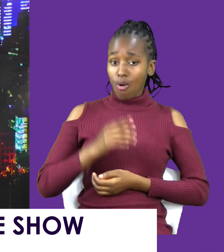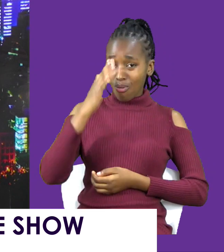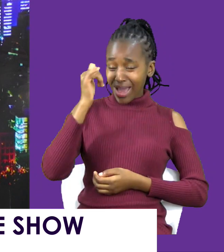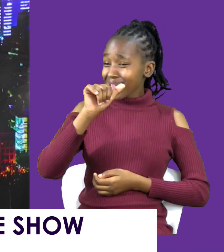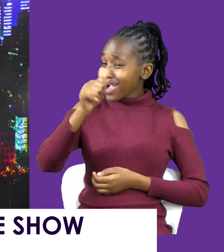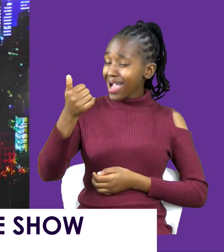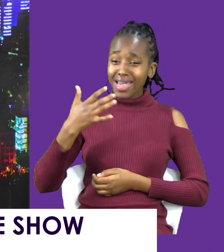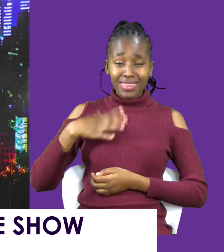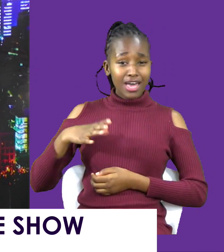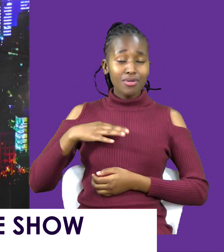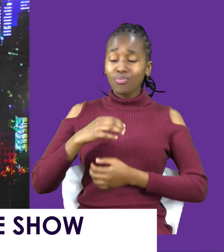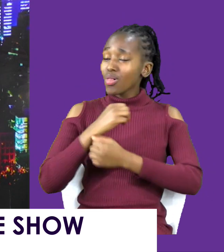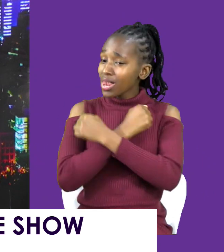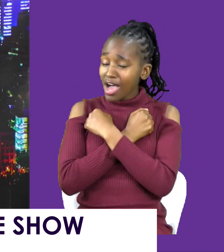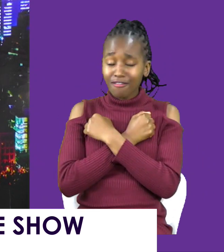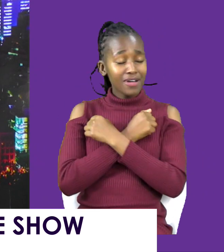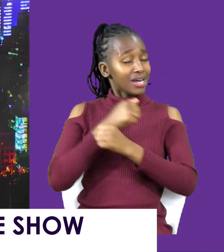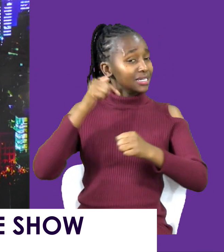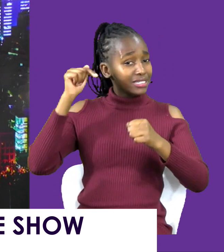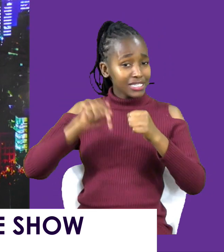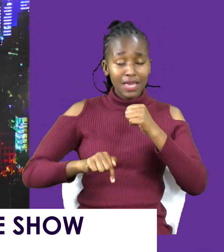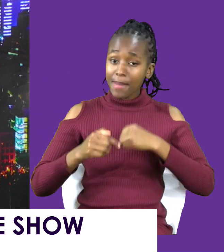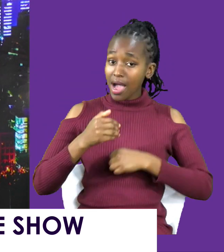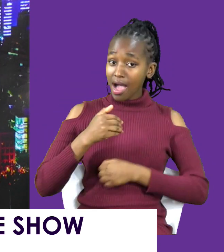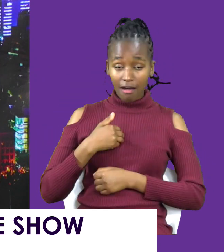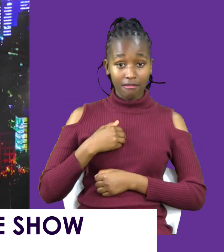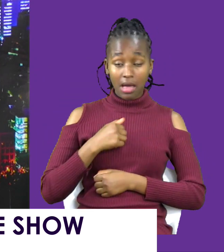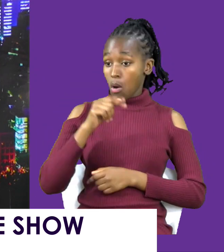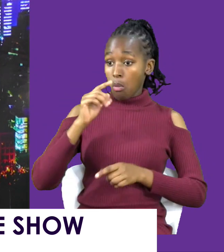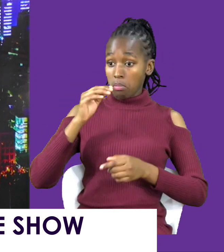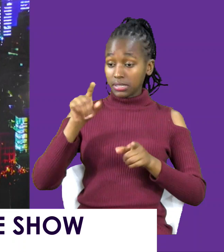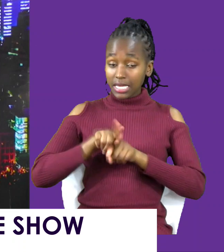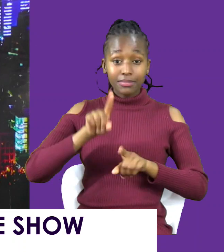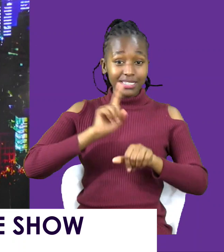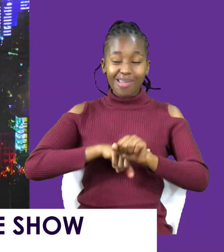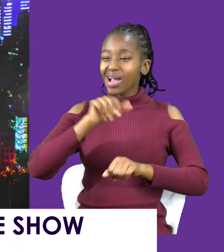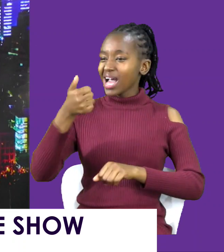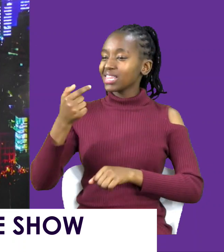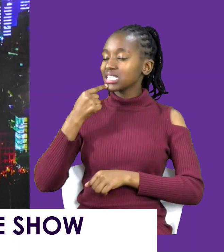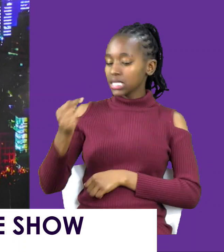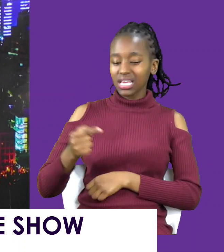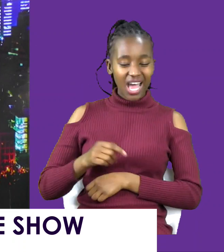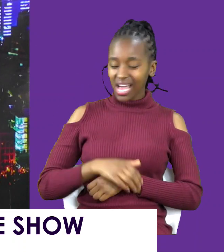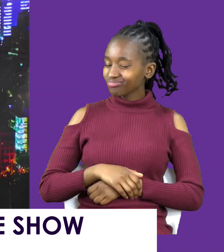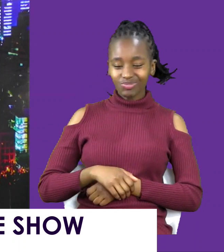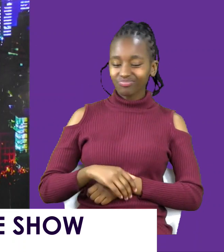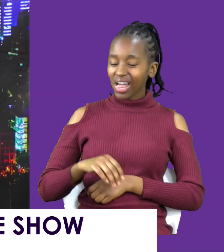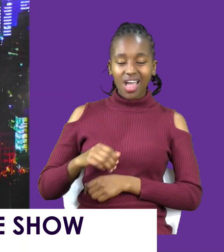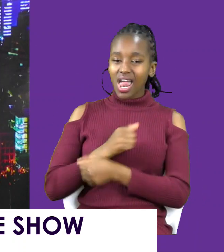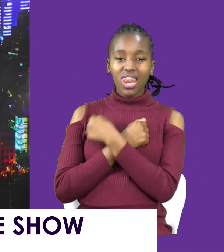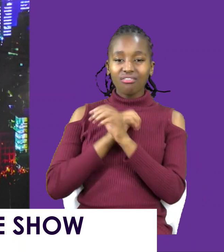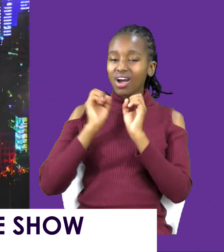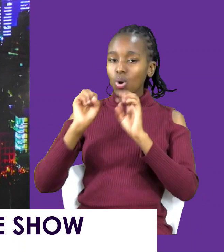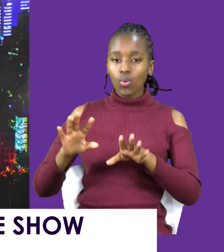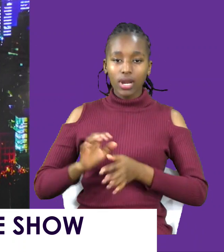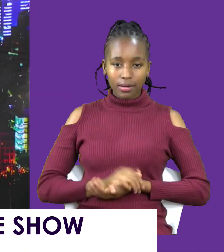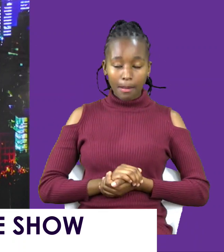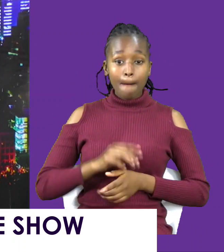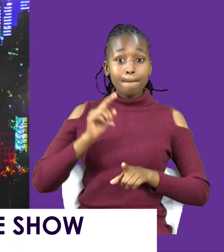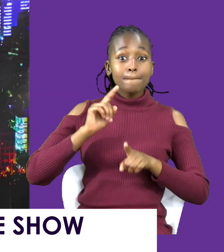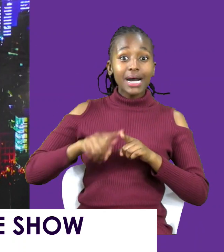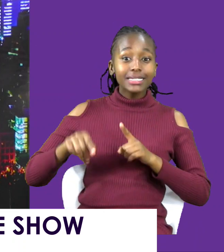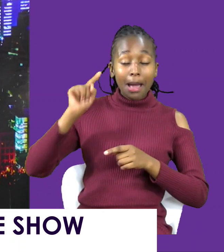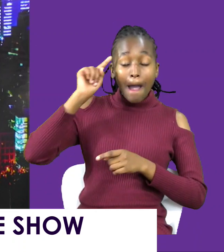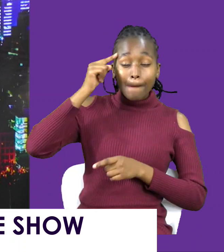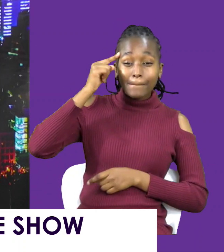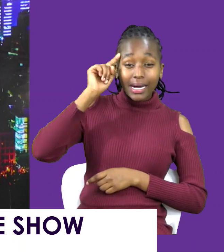know, I hear people saying there is no love nowadays. Who said it? It is just, you know, in the mind. There is a fact. It